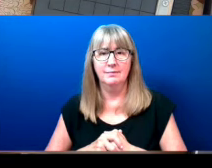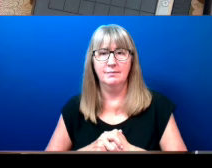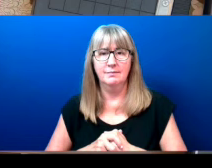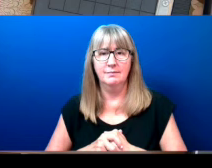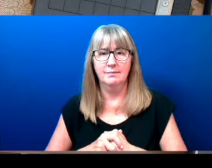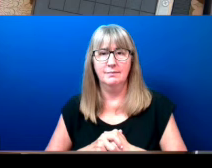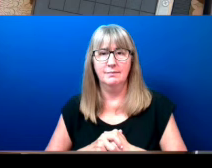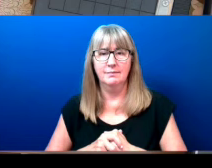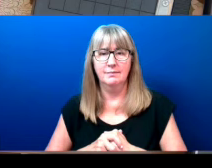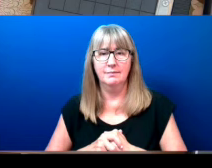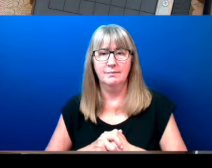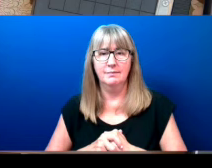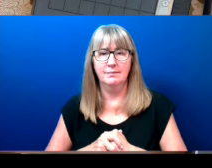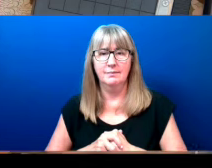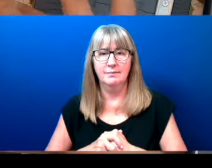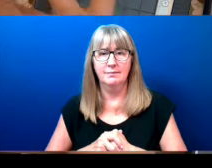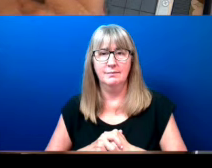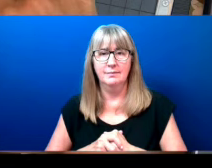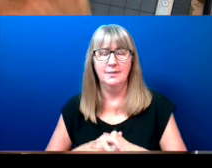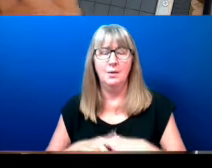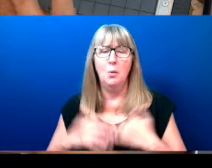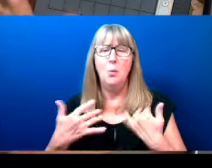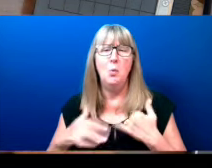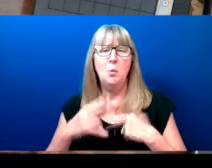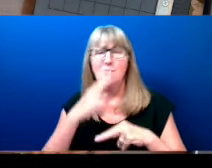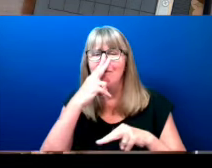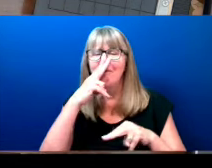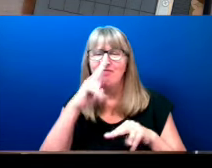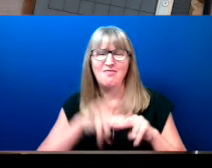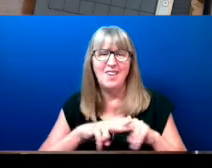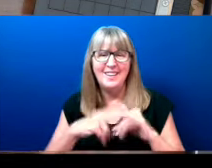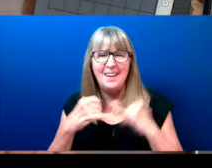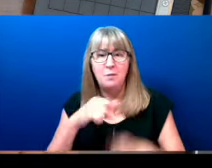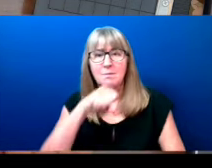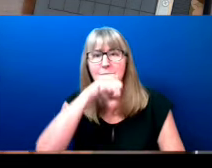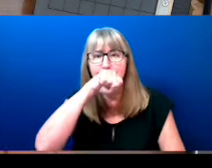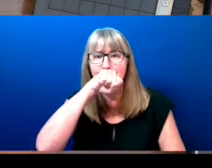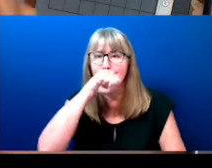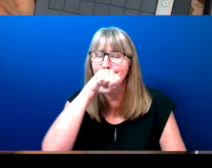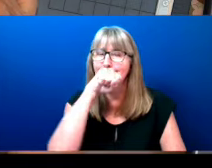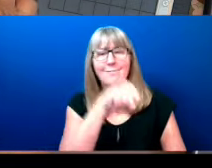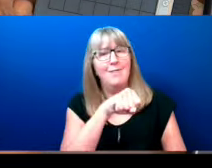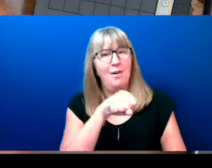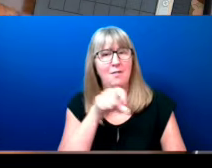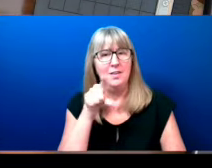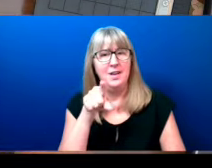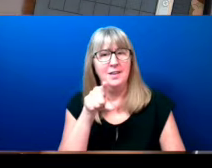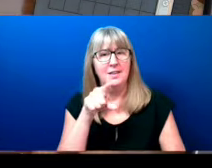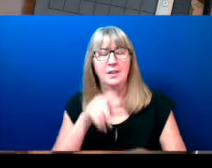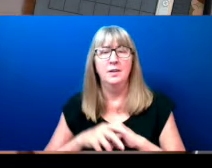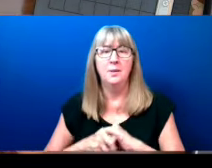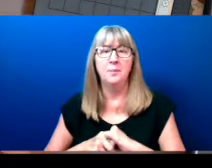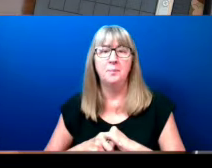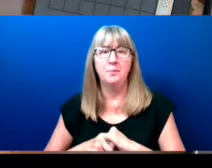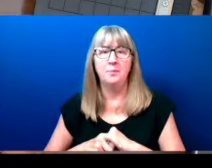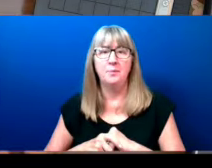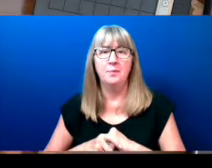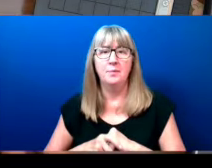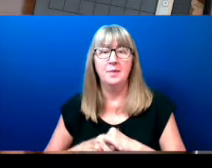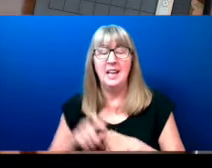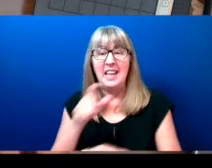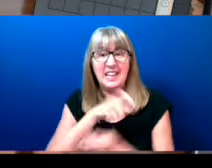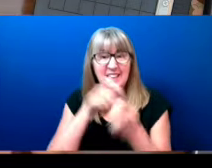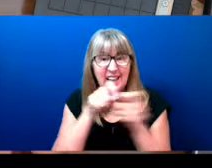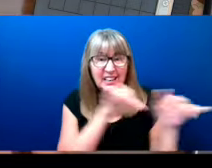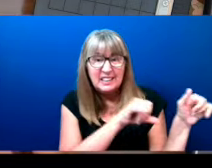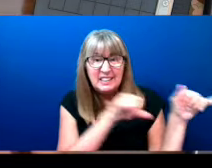Okay. Now comes the most fun part. I love doing this. So now this card's not going to be